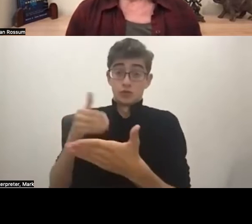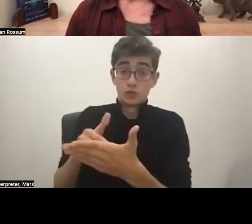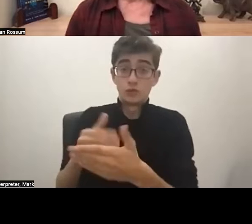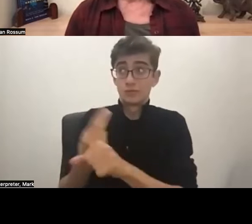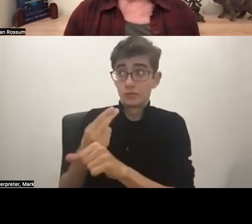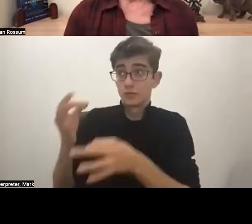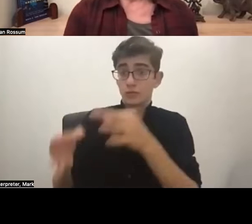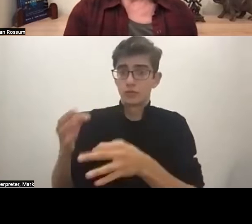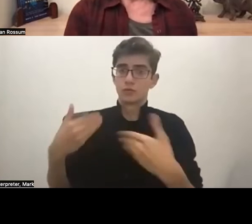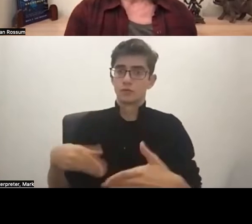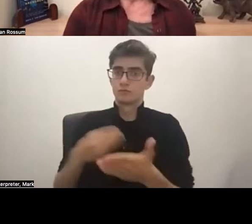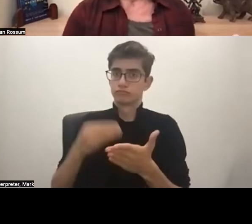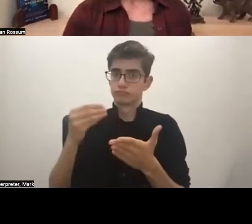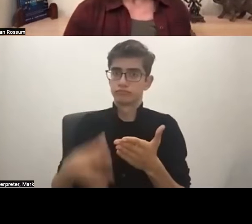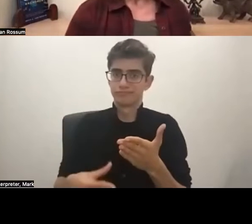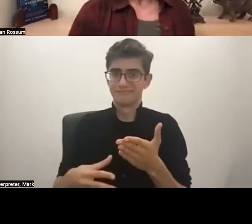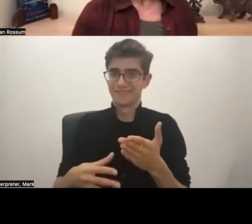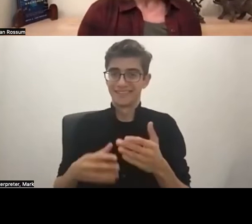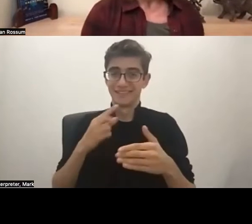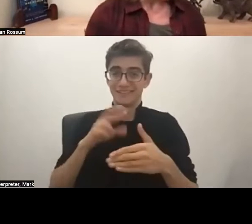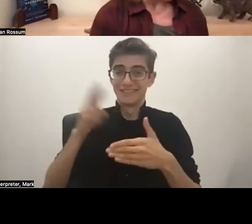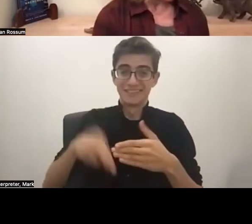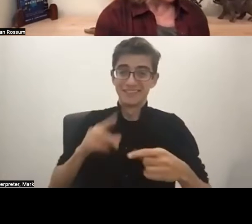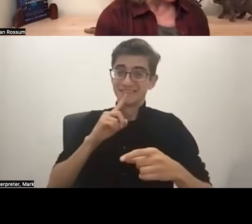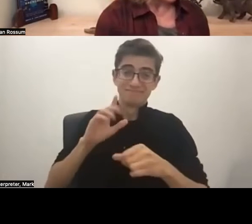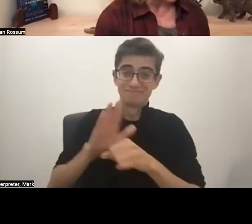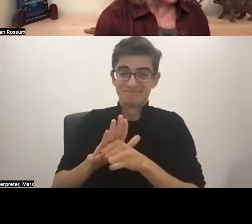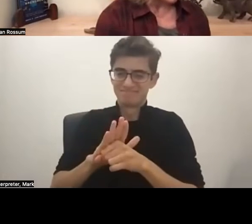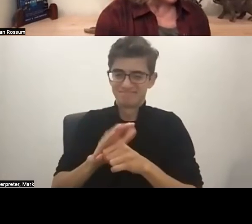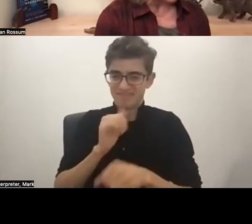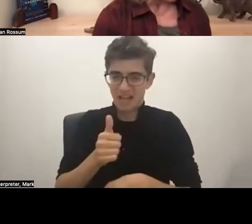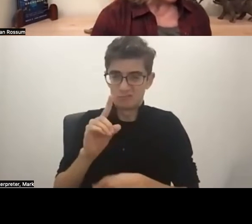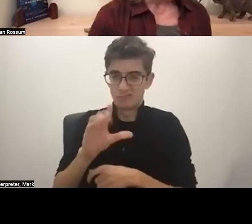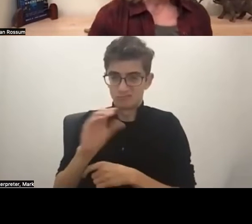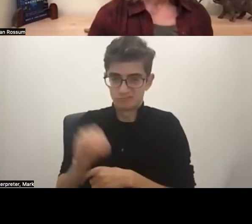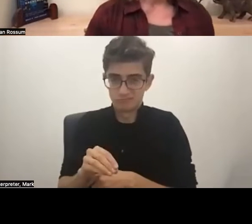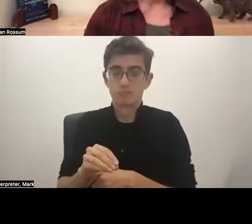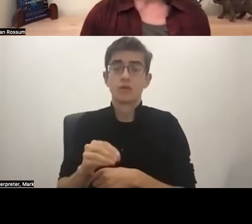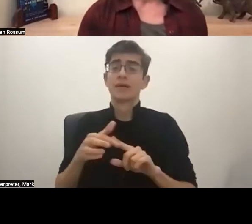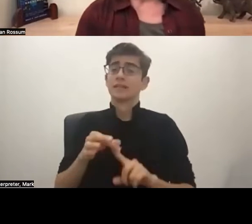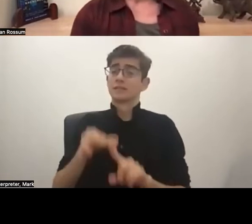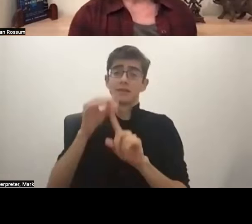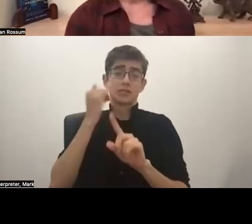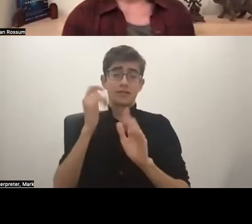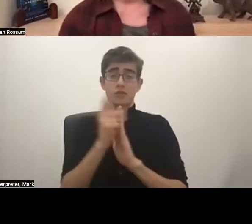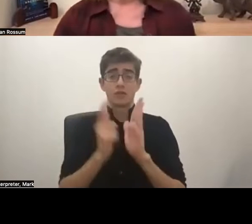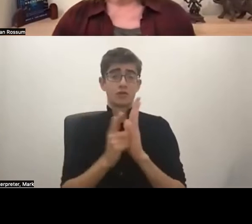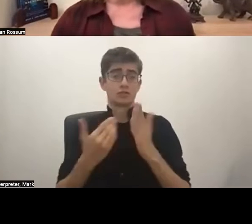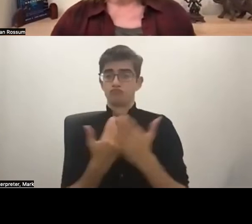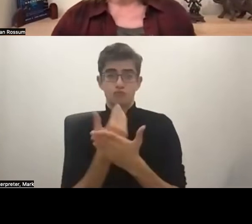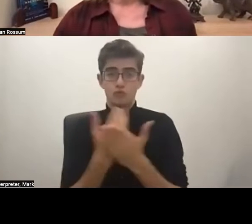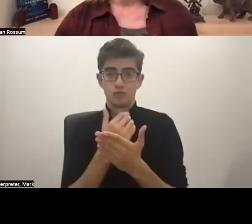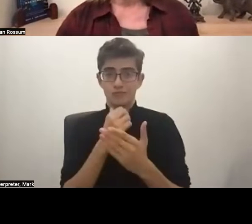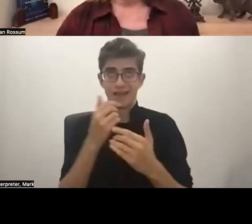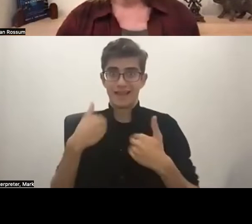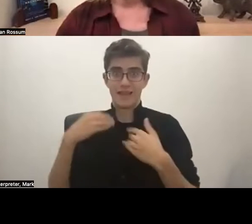can be uncertain, and it can be particularly uncertain at a time in an area of law where there hasn't been much case law developed